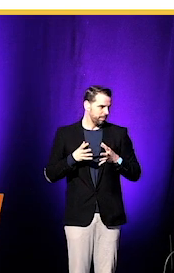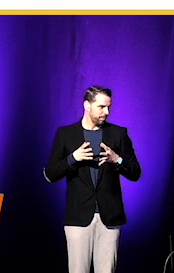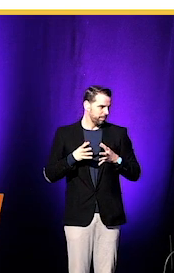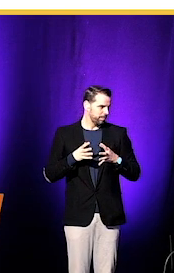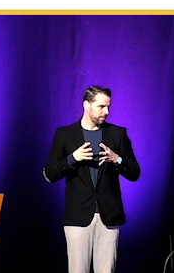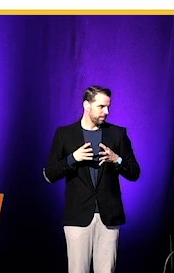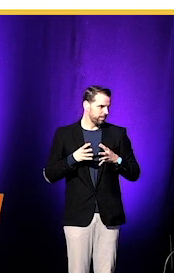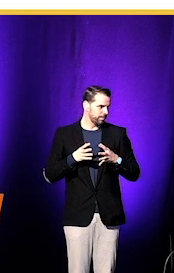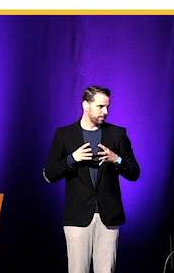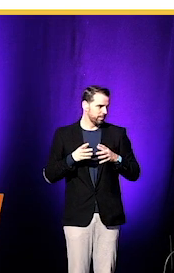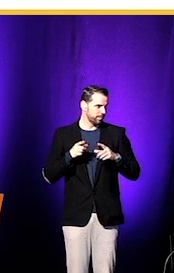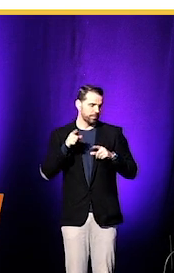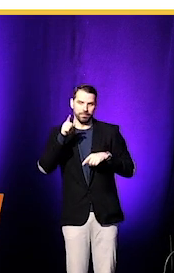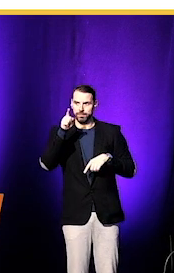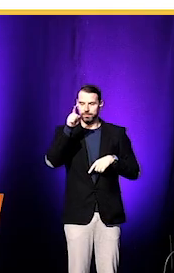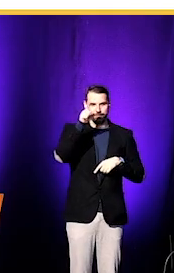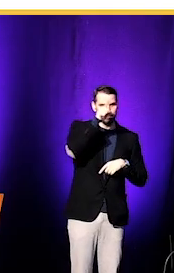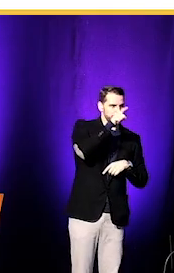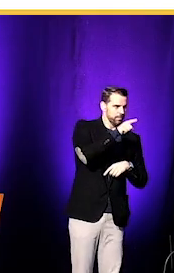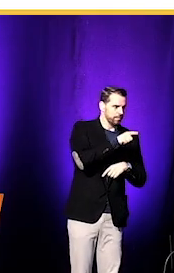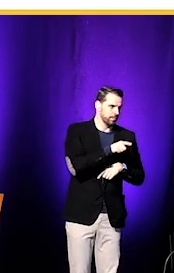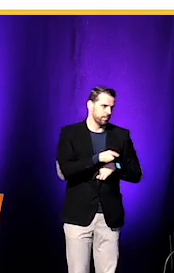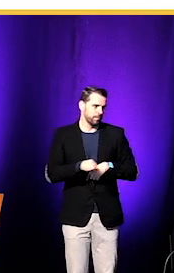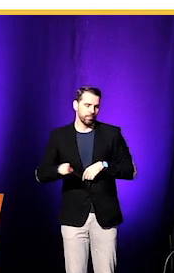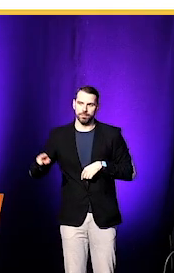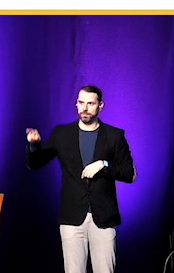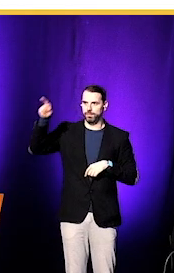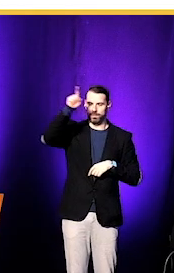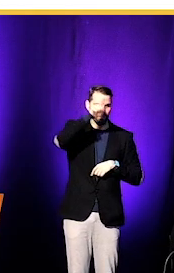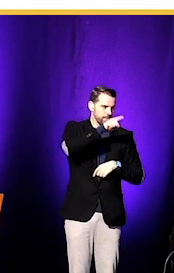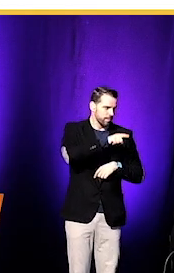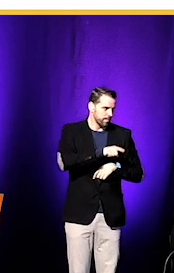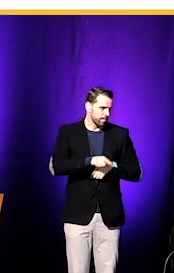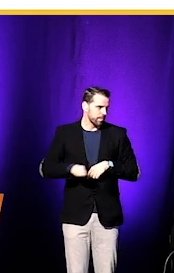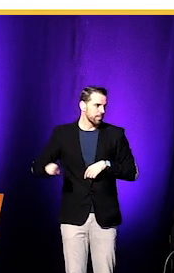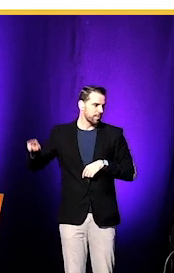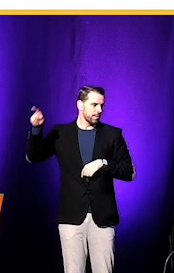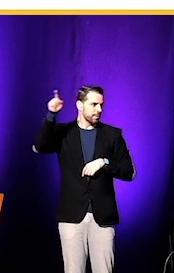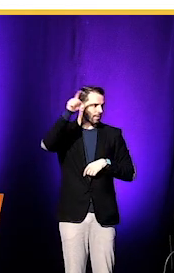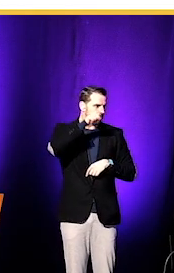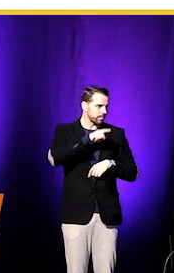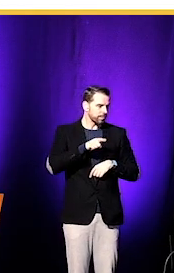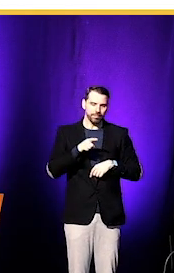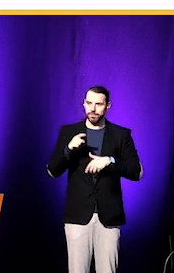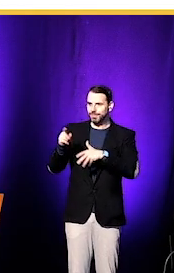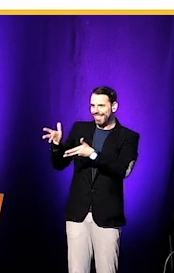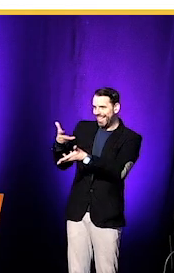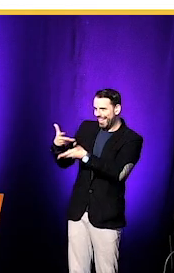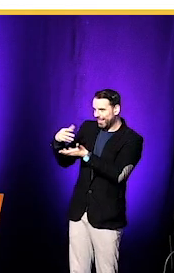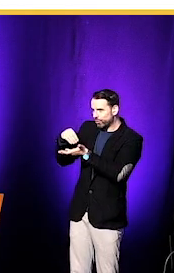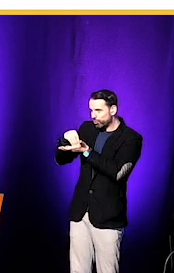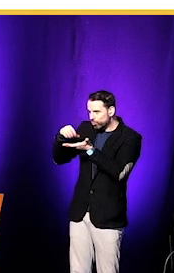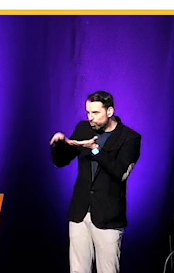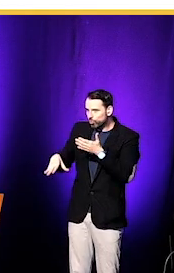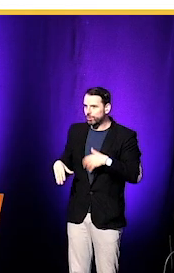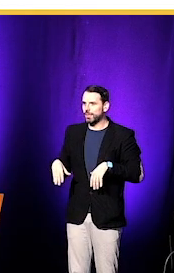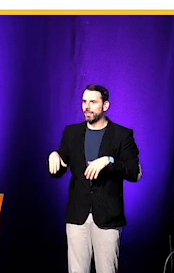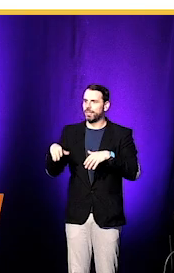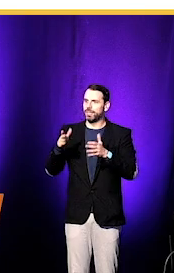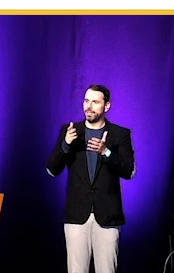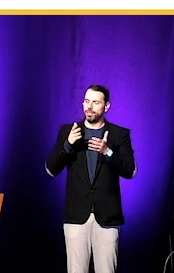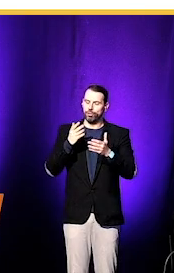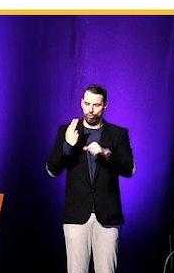who moved across nodes, participating at Las Redes, engaging students' learning via the detailed cognitive